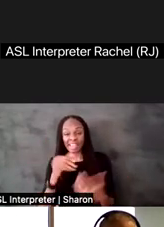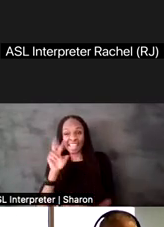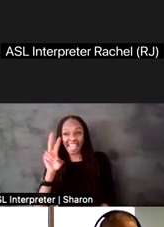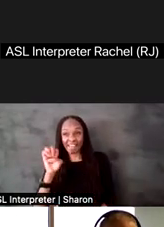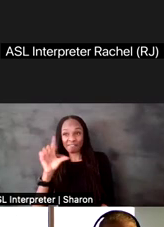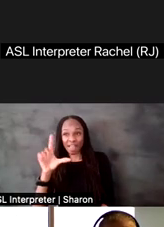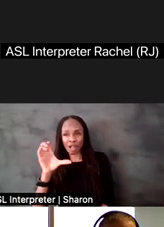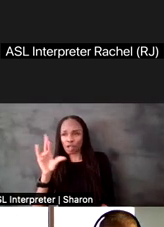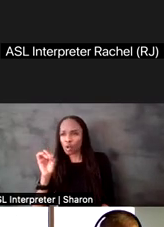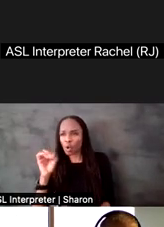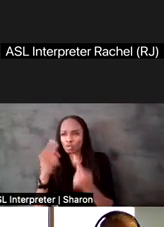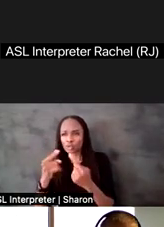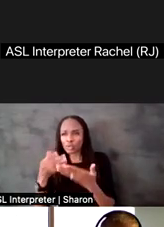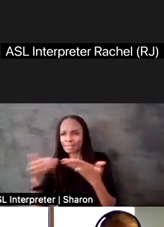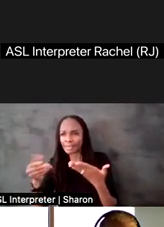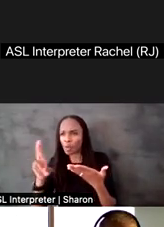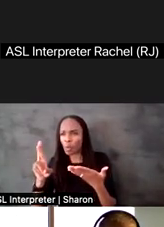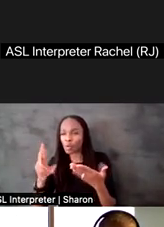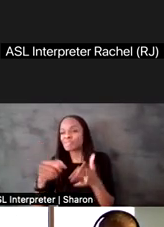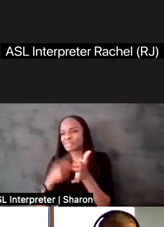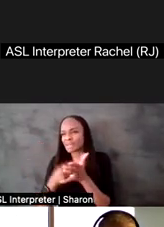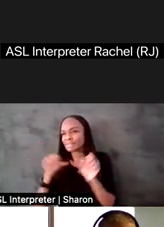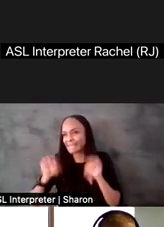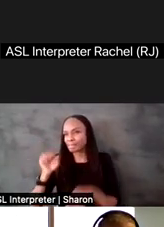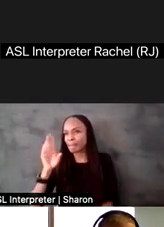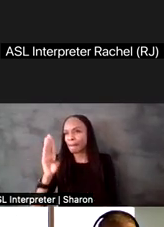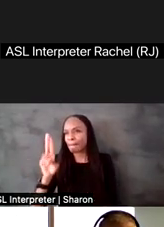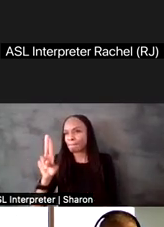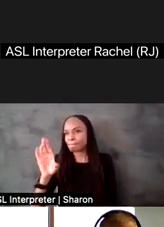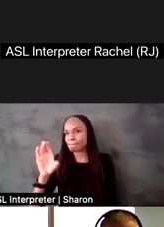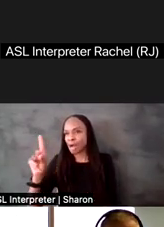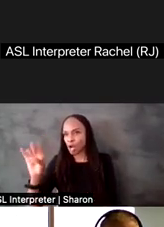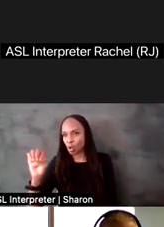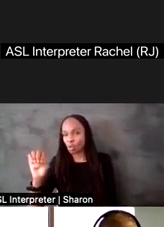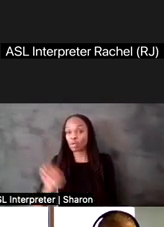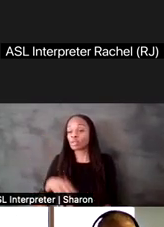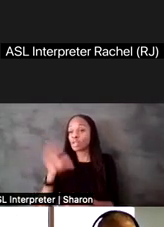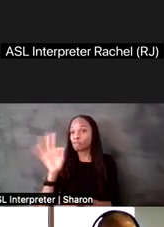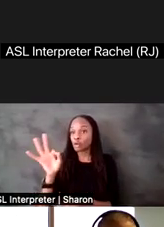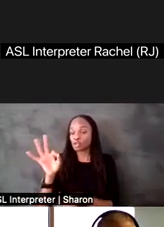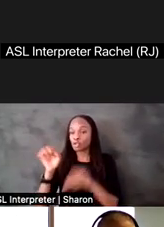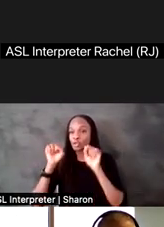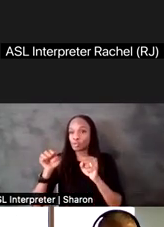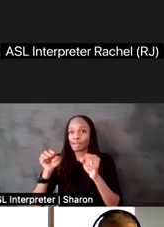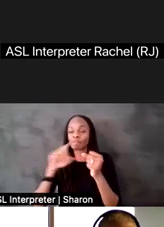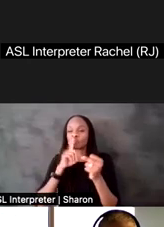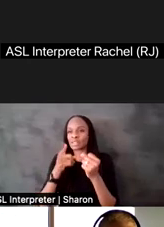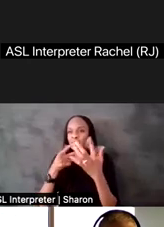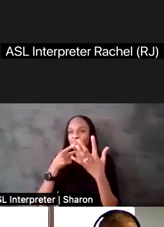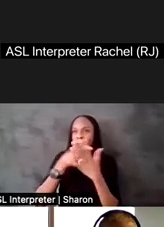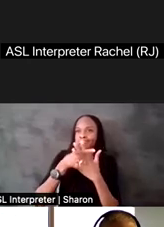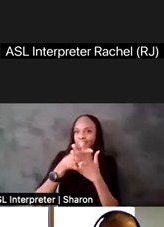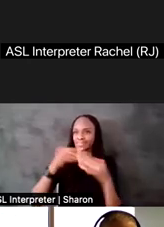item, or that sometimes it's a buckle, but Yeah. furniture always gets bolted into the studs of the wall. Yes,